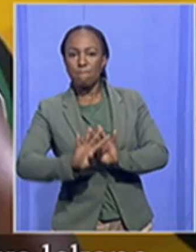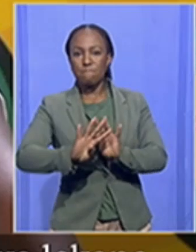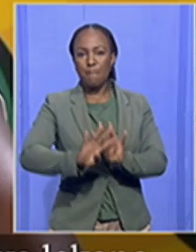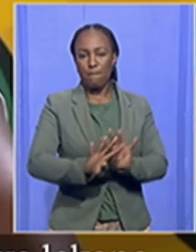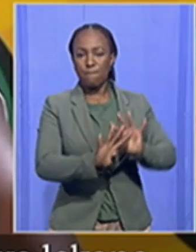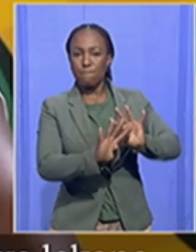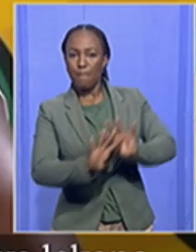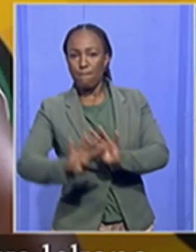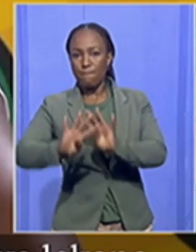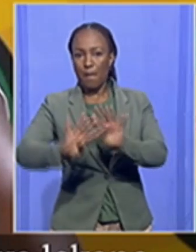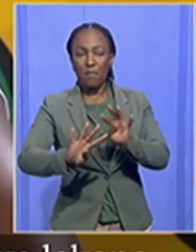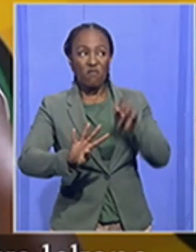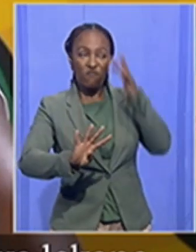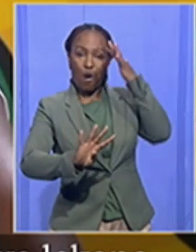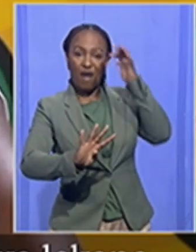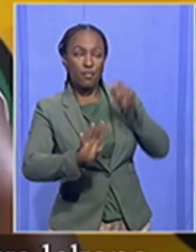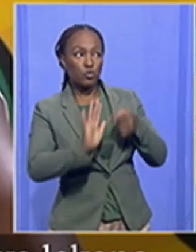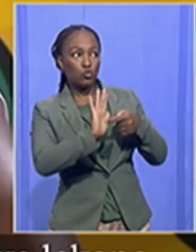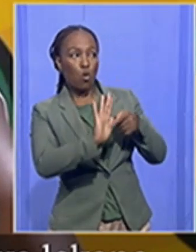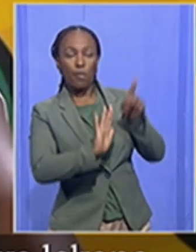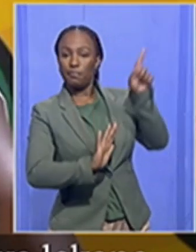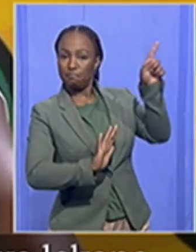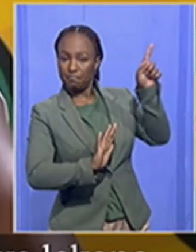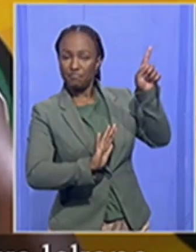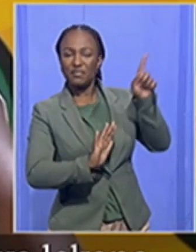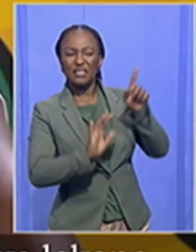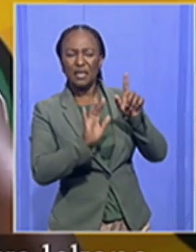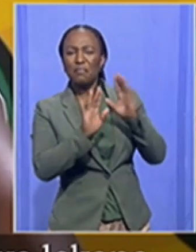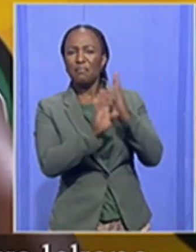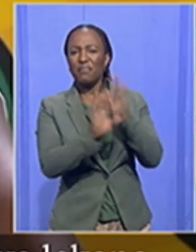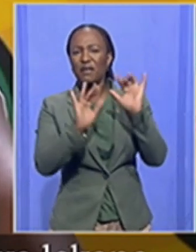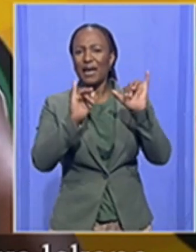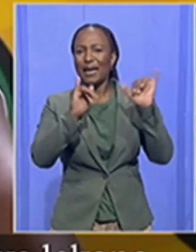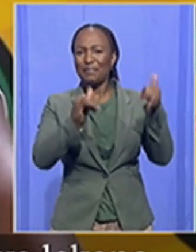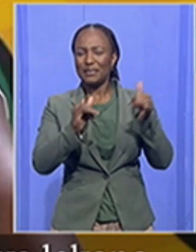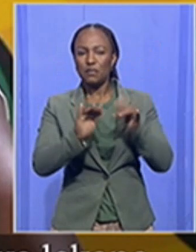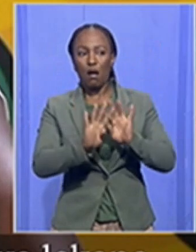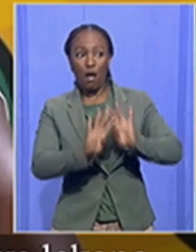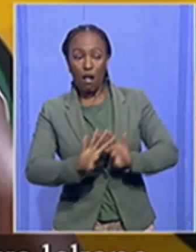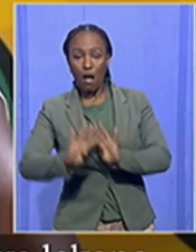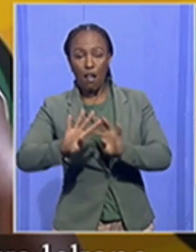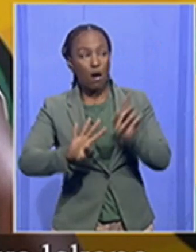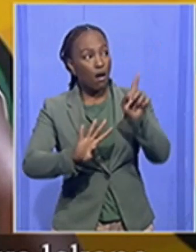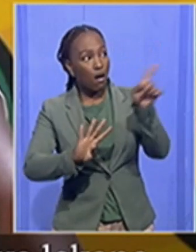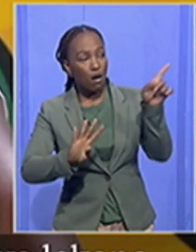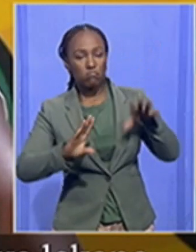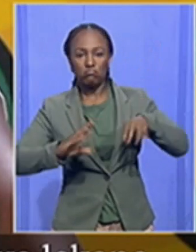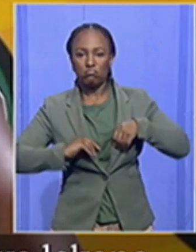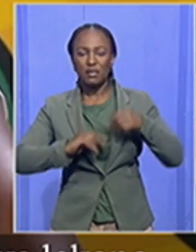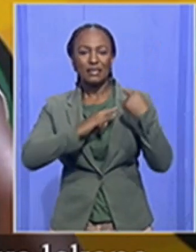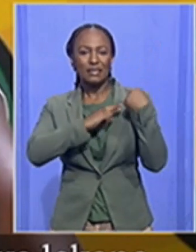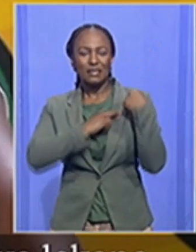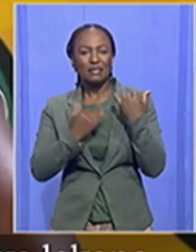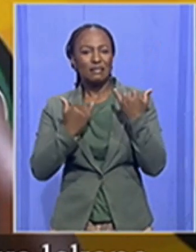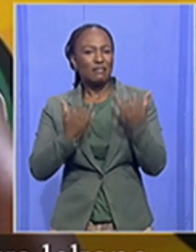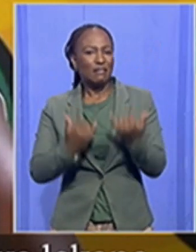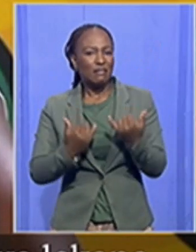sector alike that they must take full responsibility of the lack of massive gross fixed